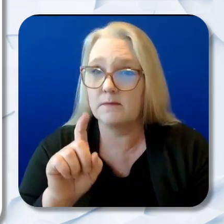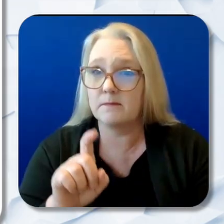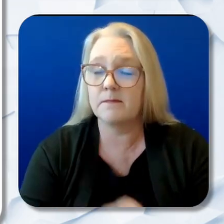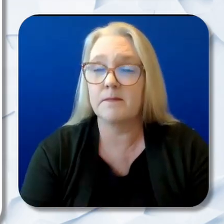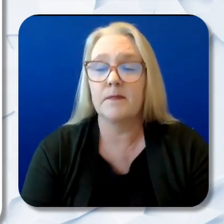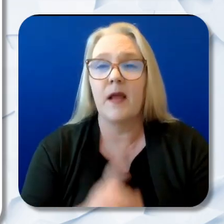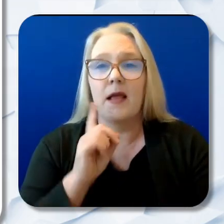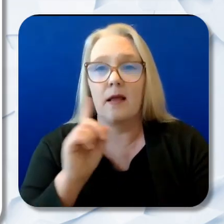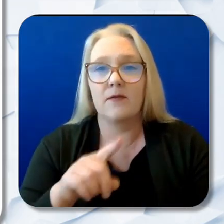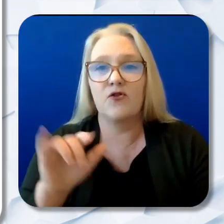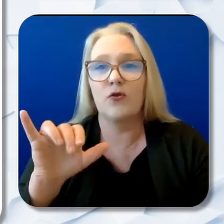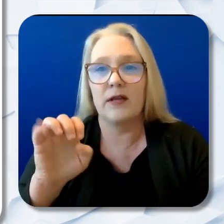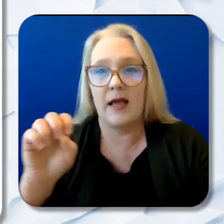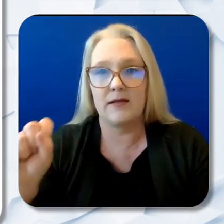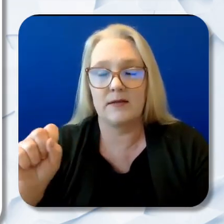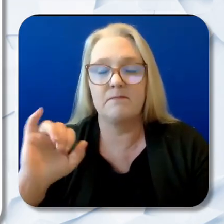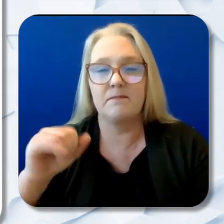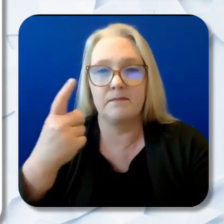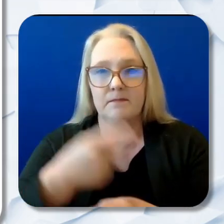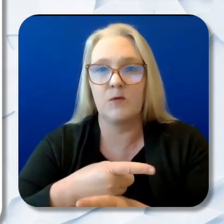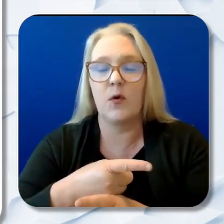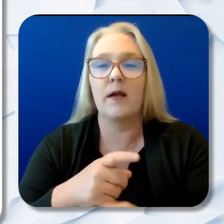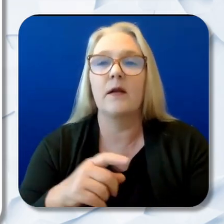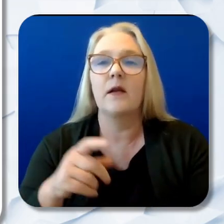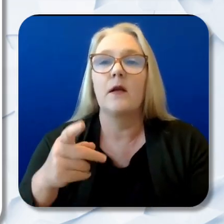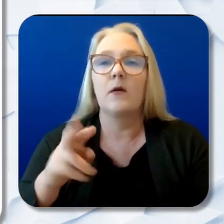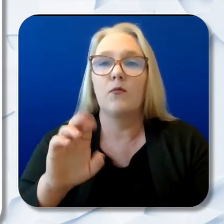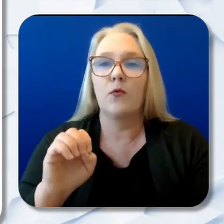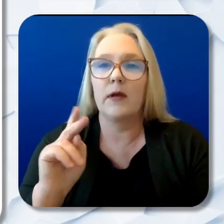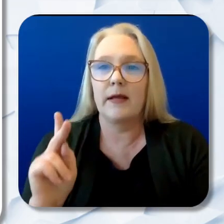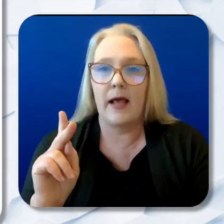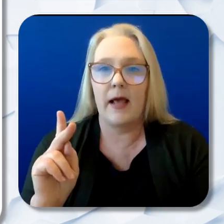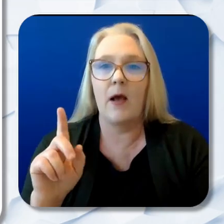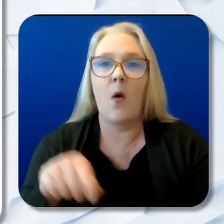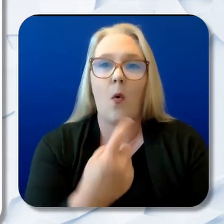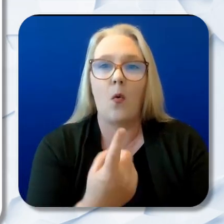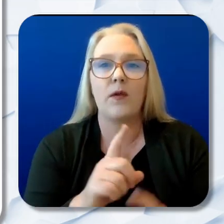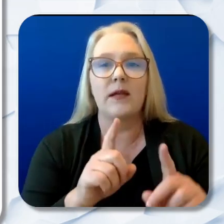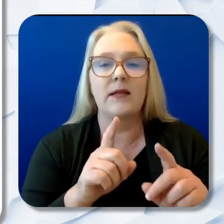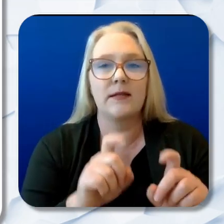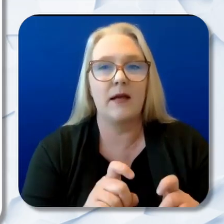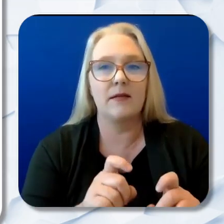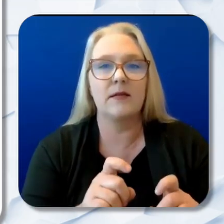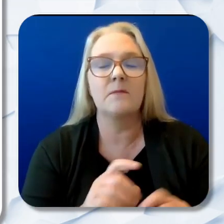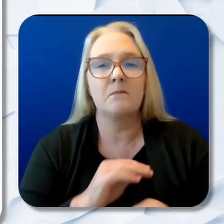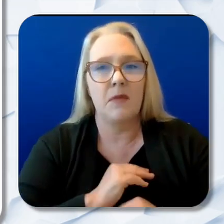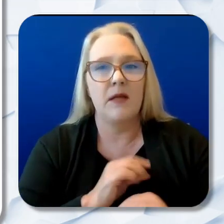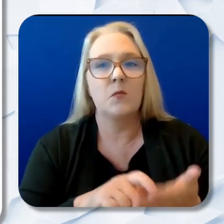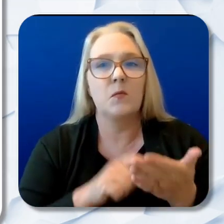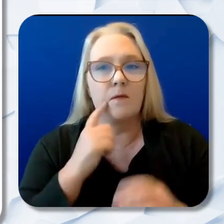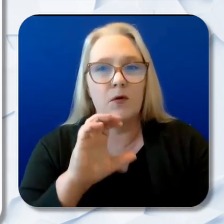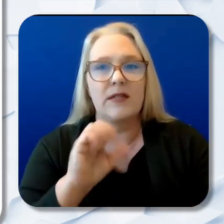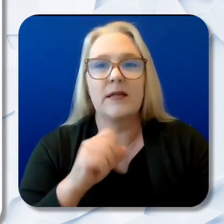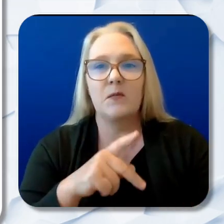answer to this is yes, this is correct. The pre-K only test meets the requirements for